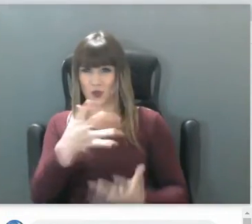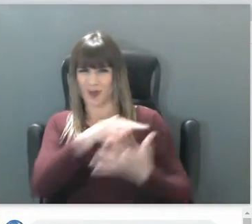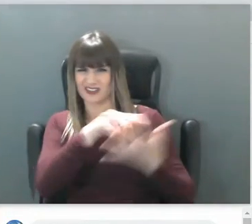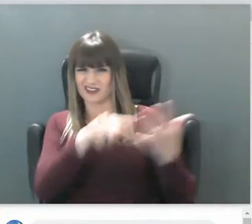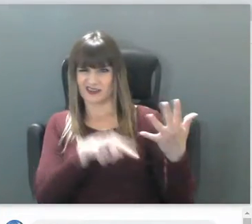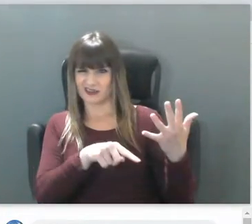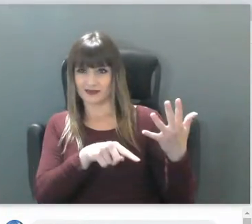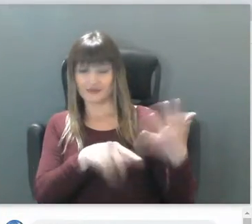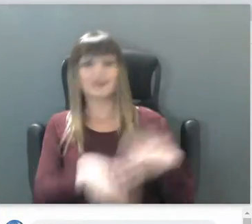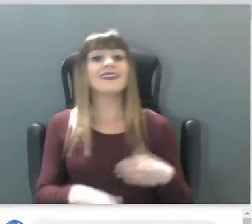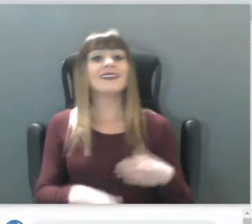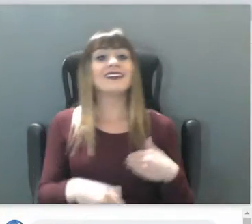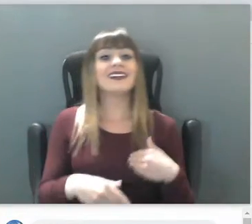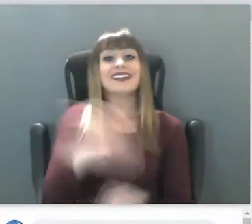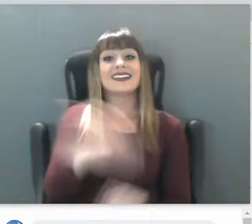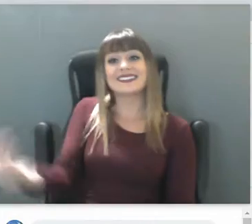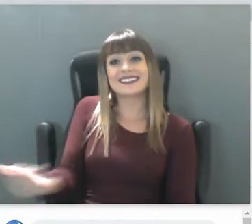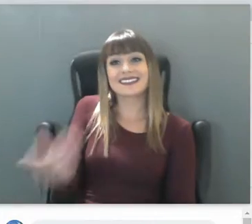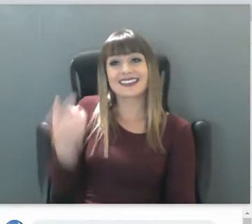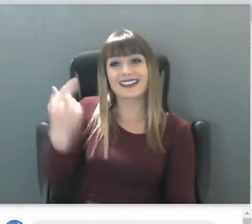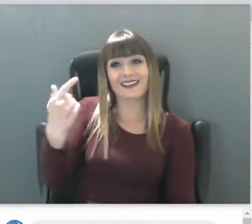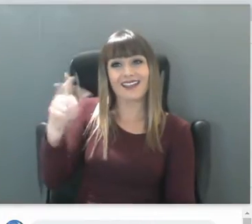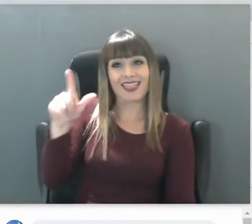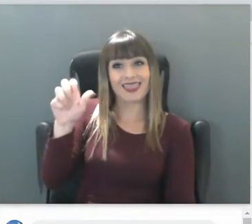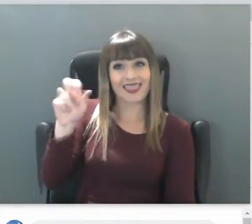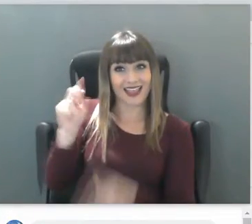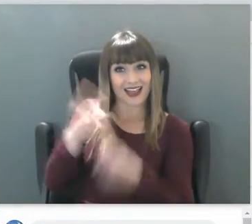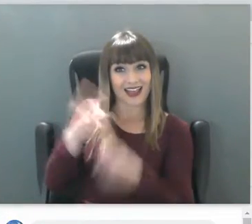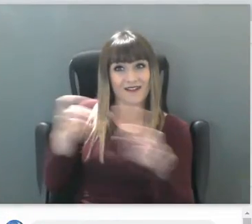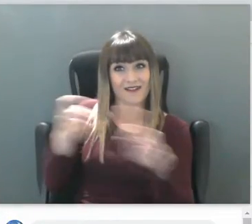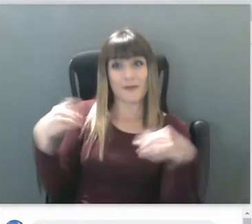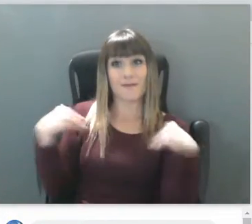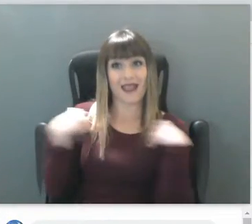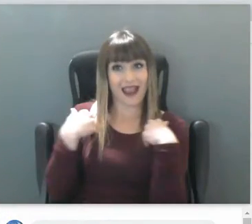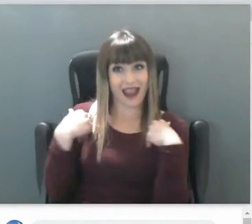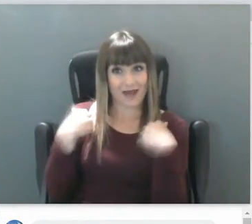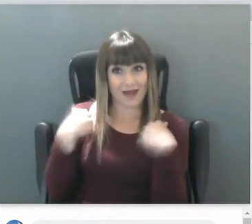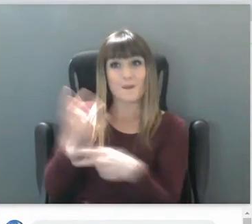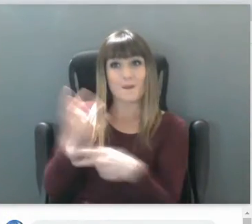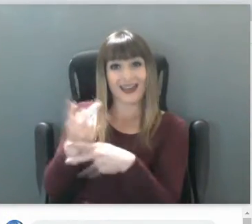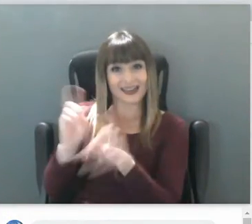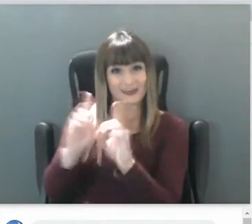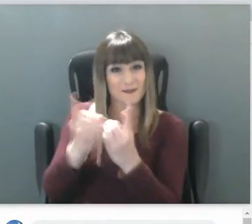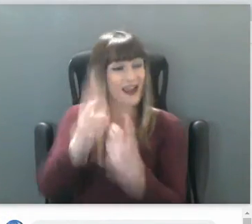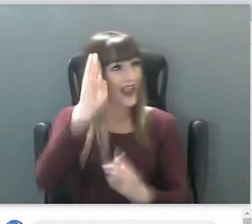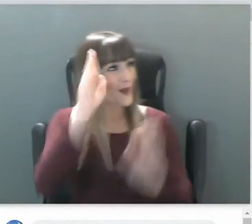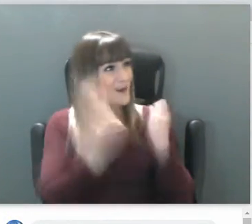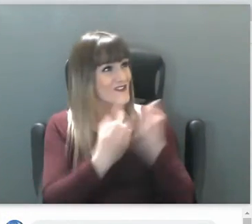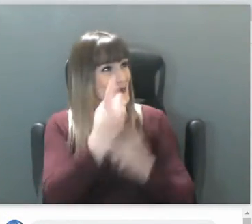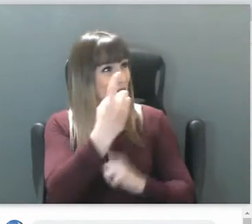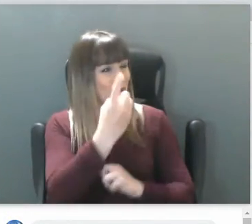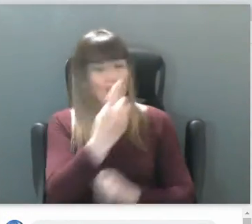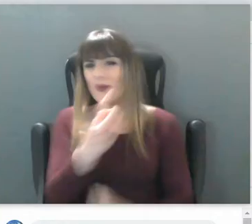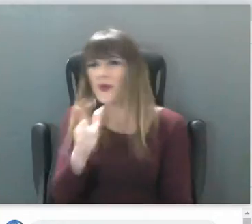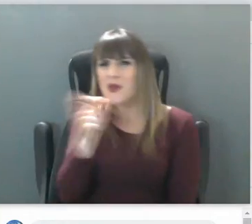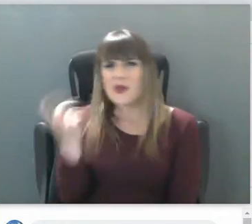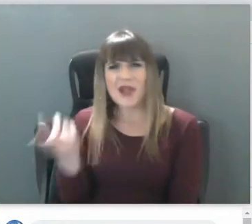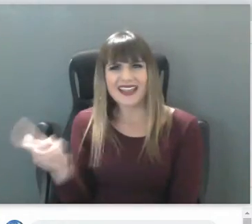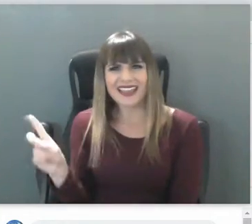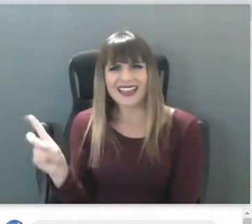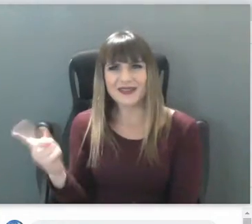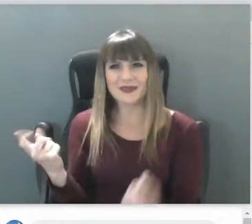our special guest, Gwen from our animal care department. Hi, everybody. How Gwen, you guys doing? Who are these guys, and what are we going to be doing today?